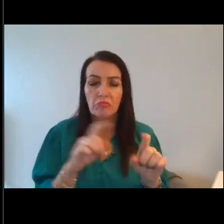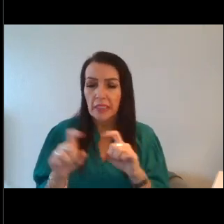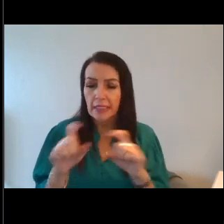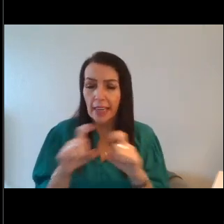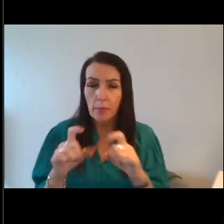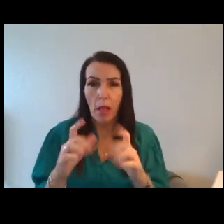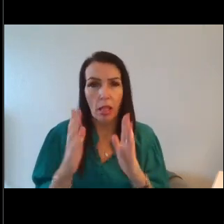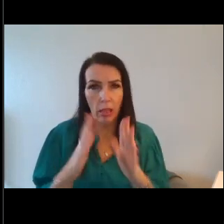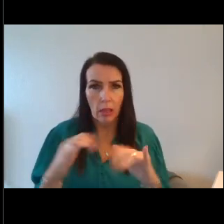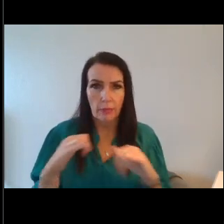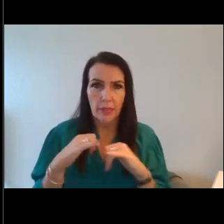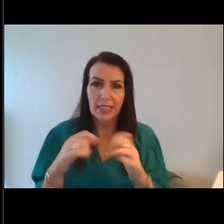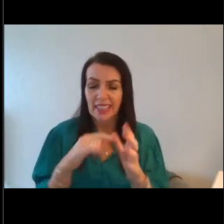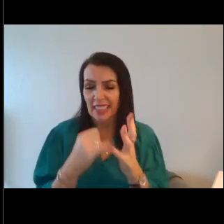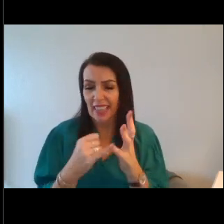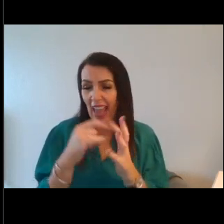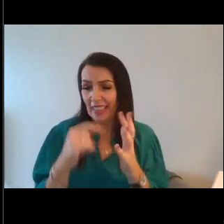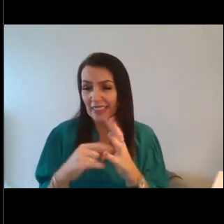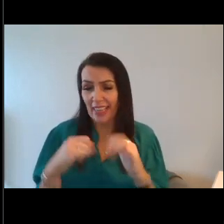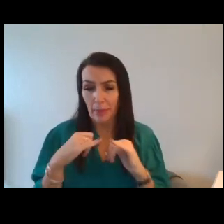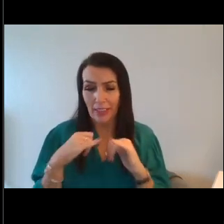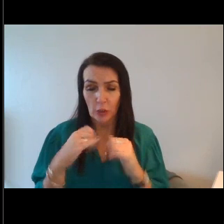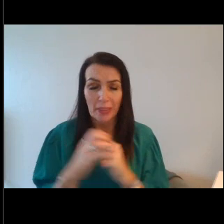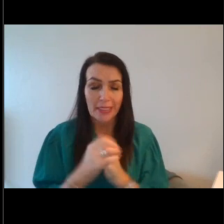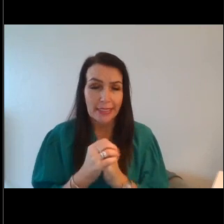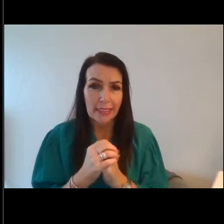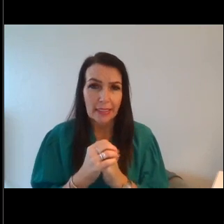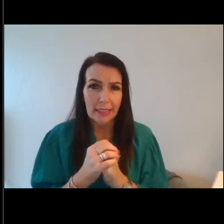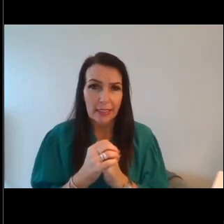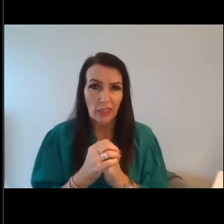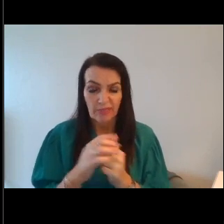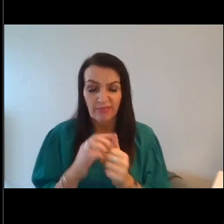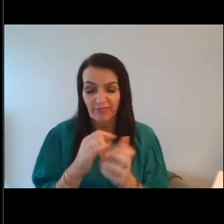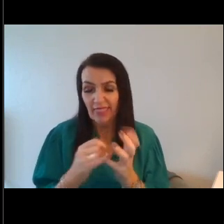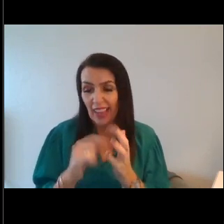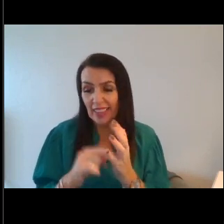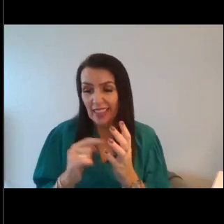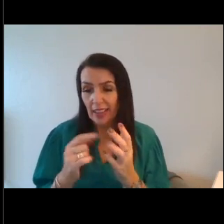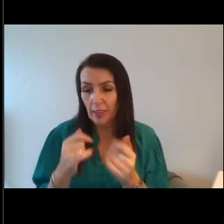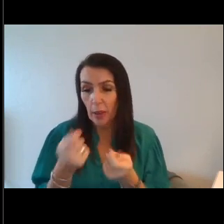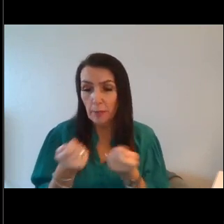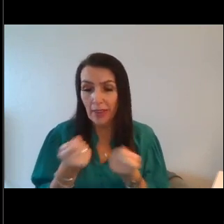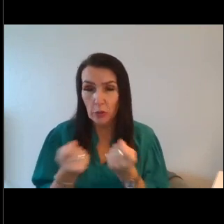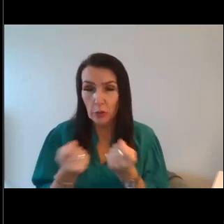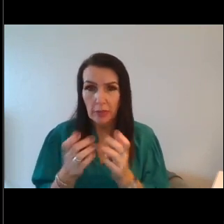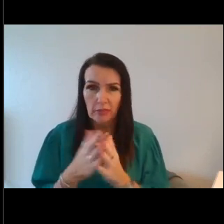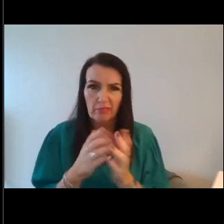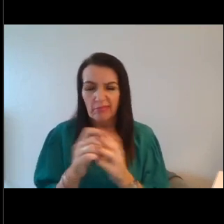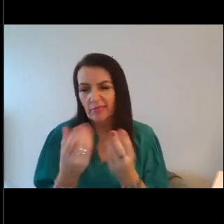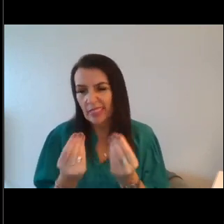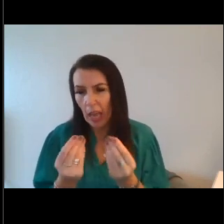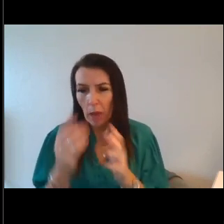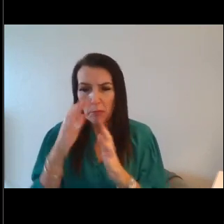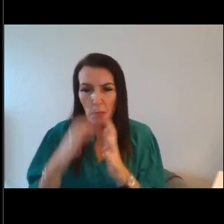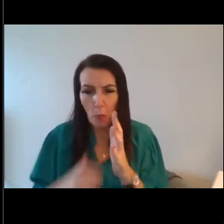is asset management. It is just another element of asset management alongside damp and mold,